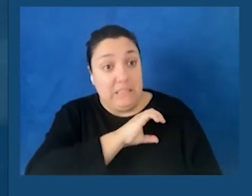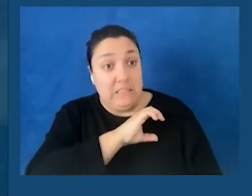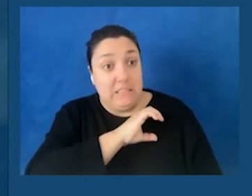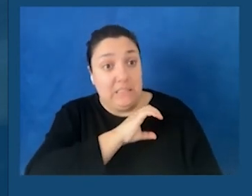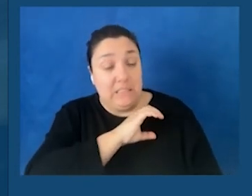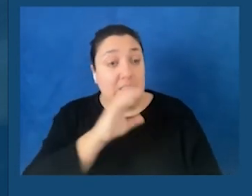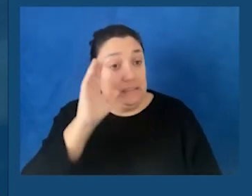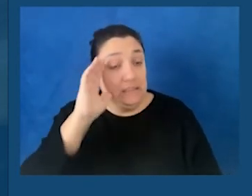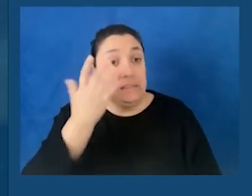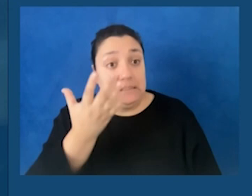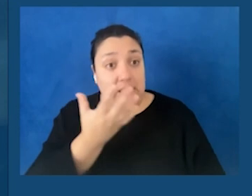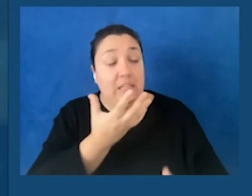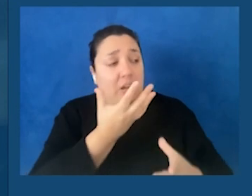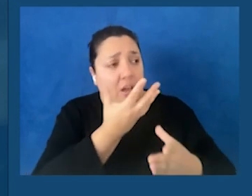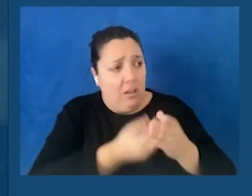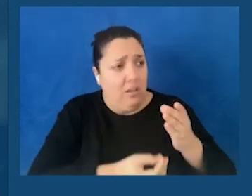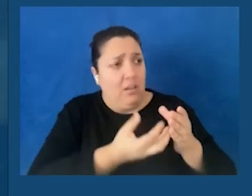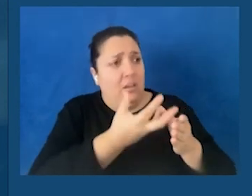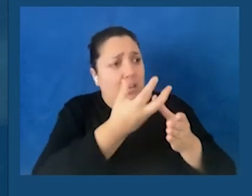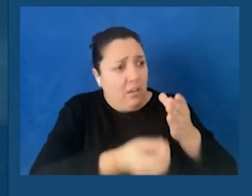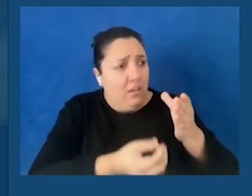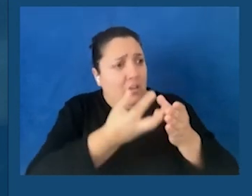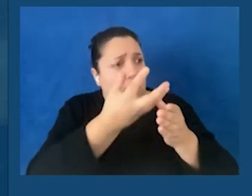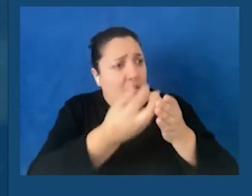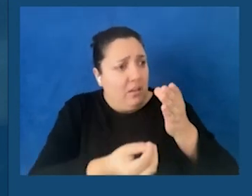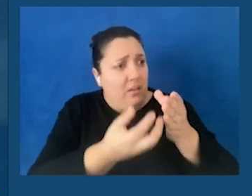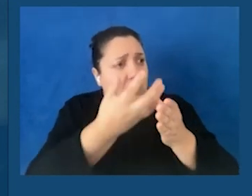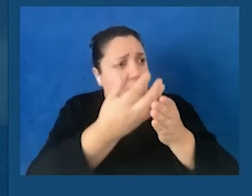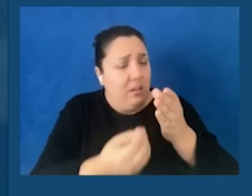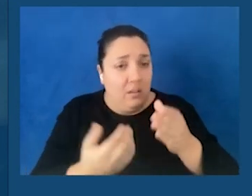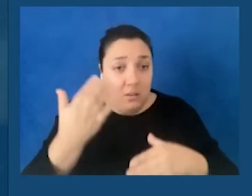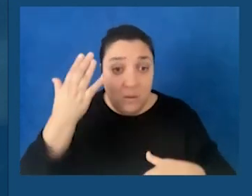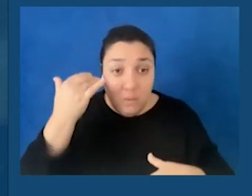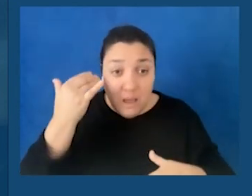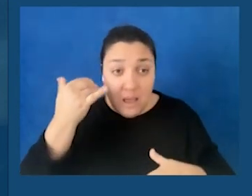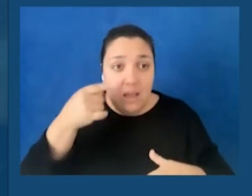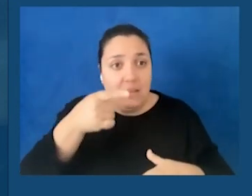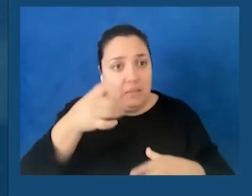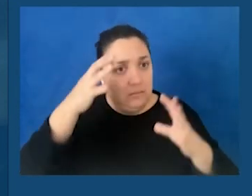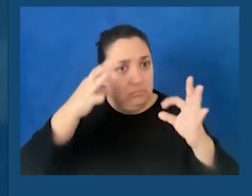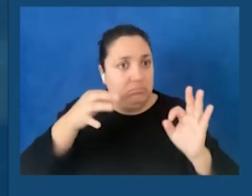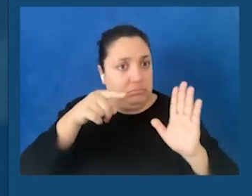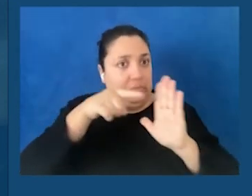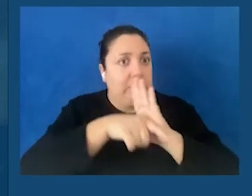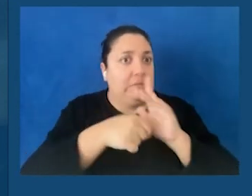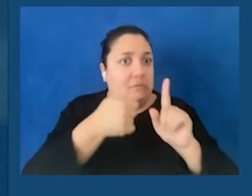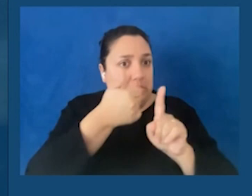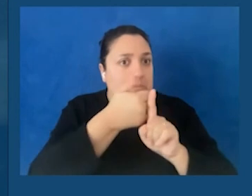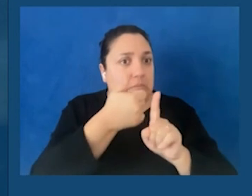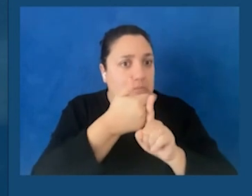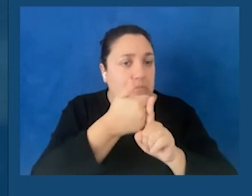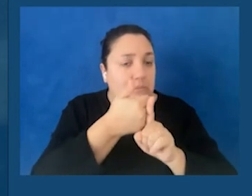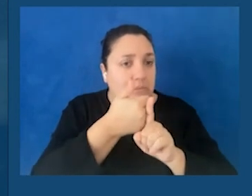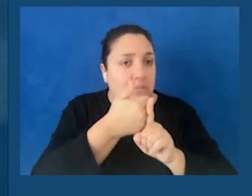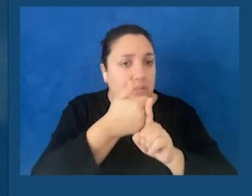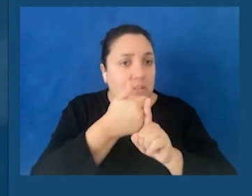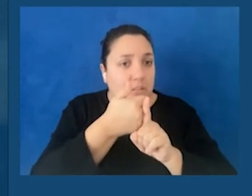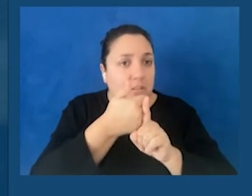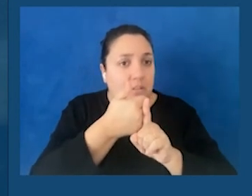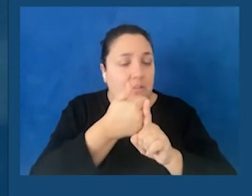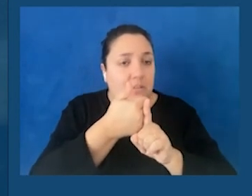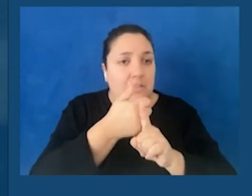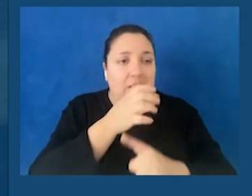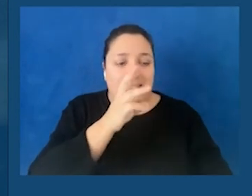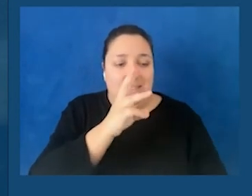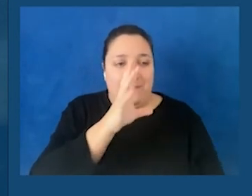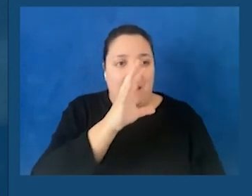at a dramatically higher rate due to suicide, a 60% higher rate of suicide from law enforcement than the